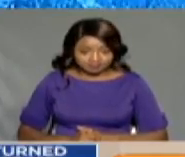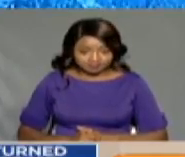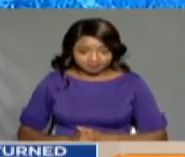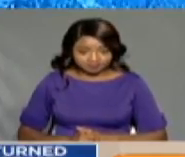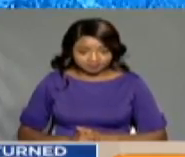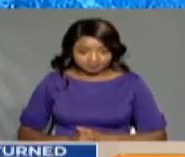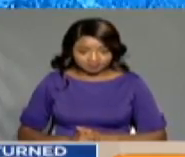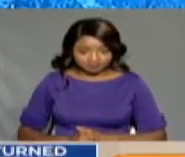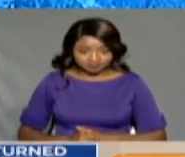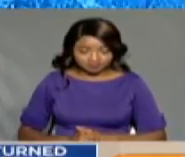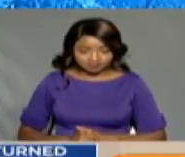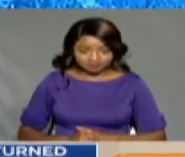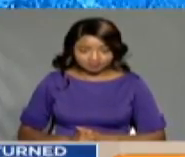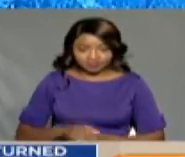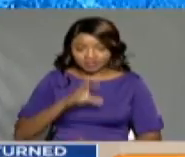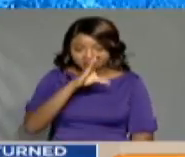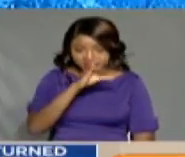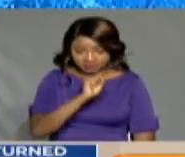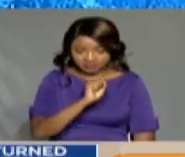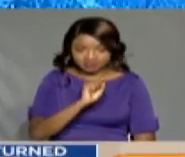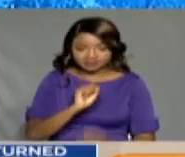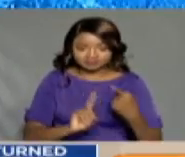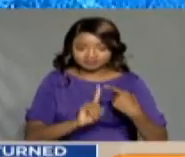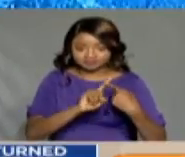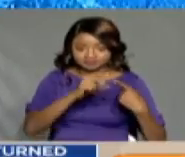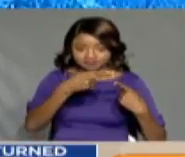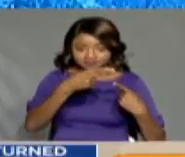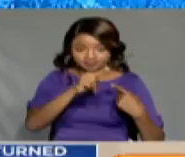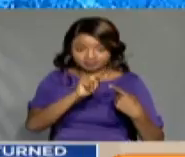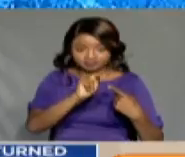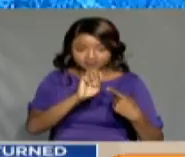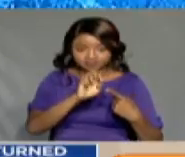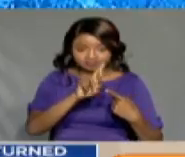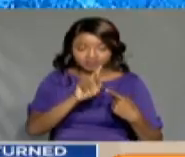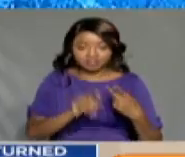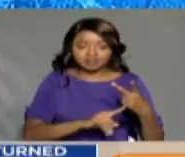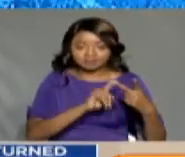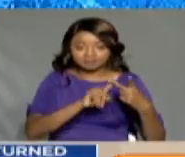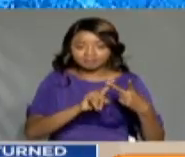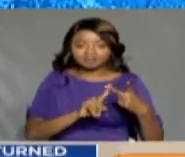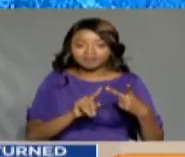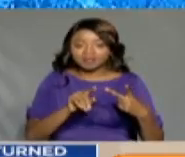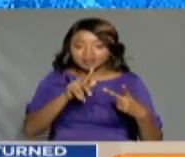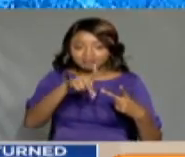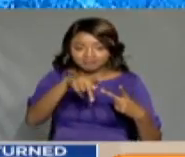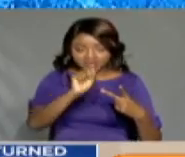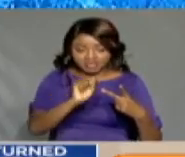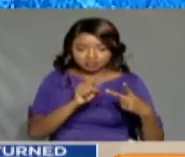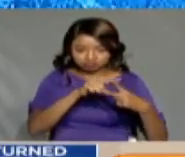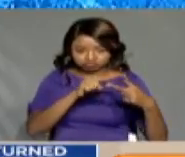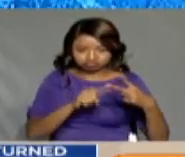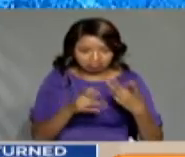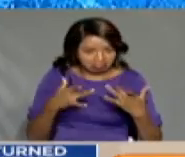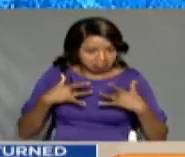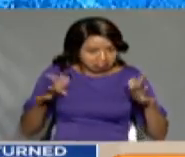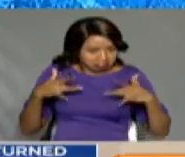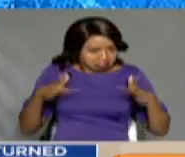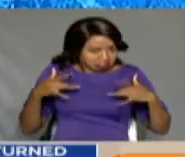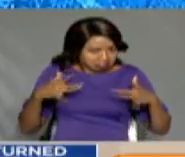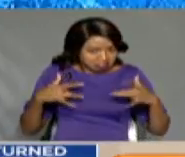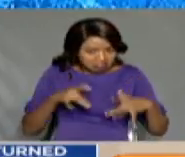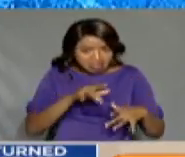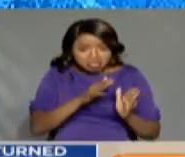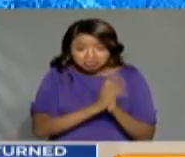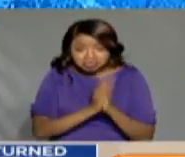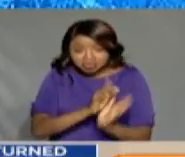Suspended Cabinet Secretary Henry Rotich and former PS Kamau Thugge today denied afresh multiple charges over the Kimwarer